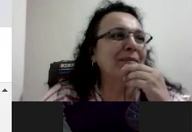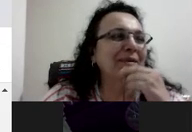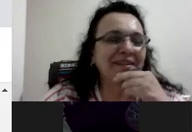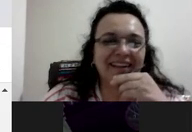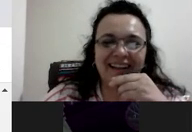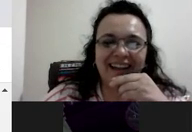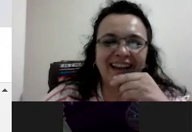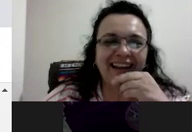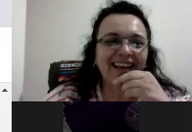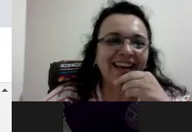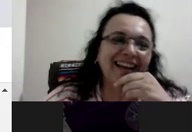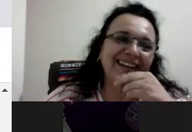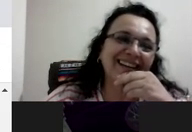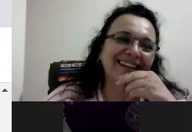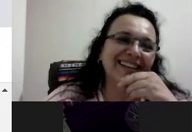trip. Okay.